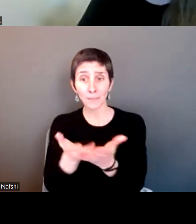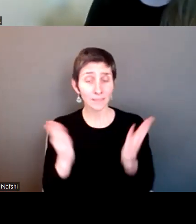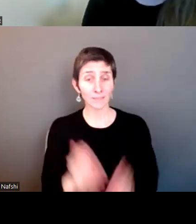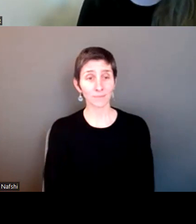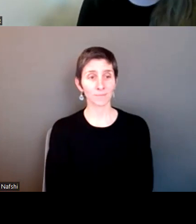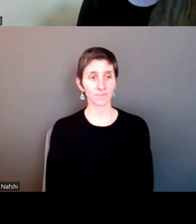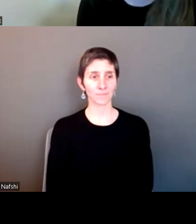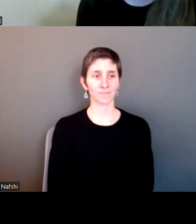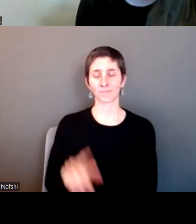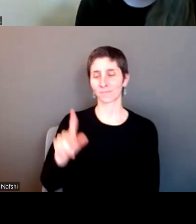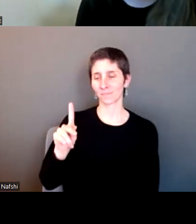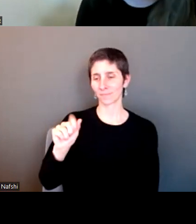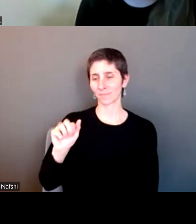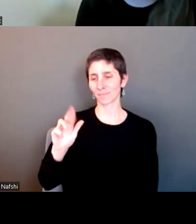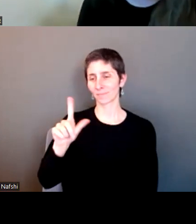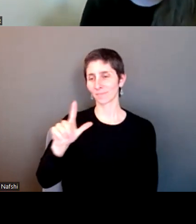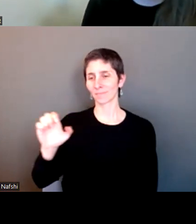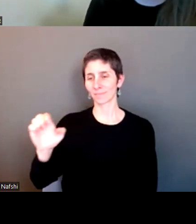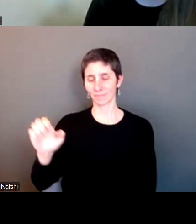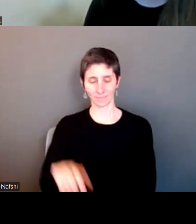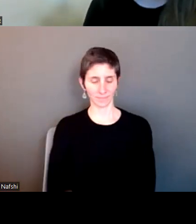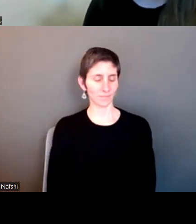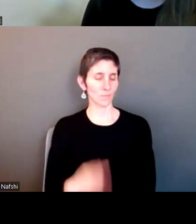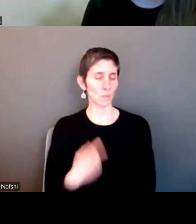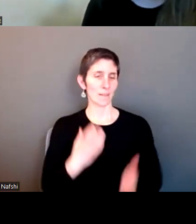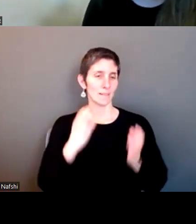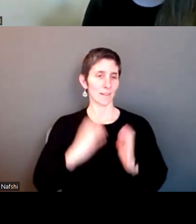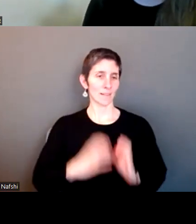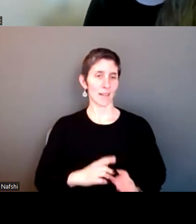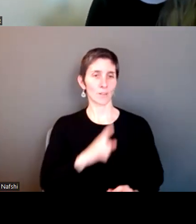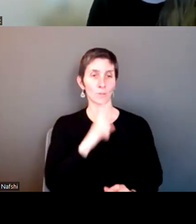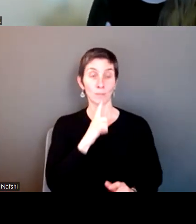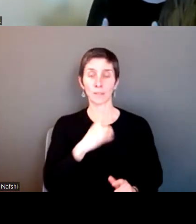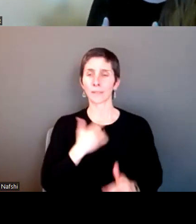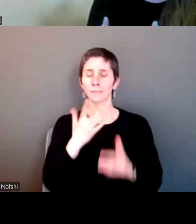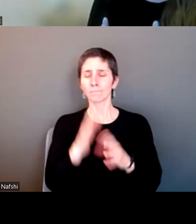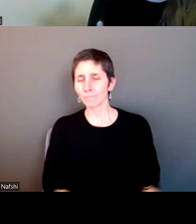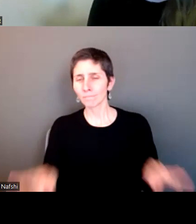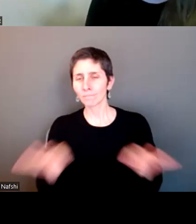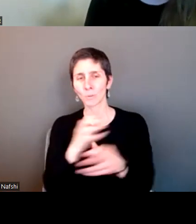Yeah, I'll just share one of our clients really relates to having a safe space of actually